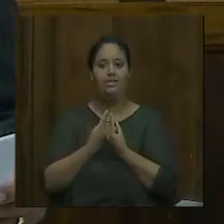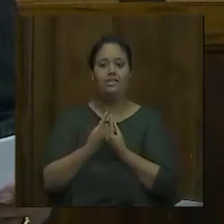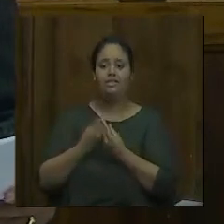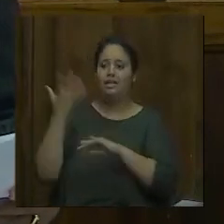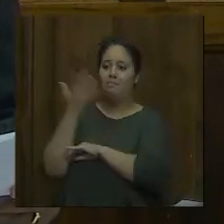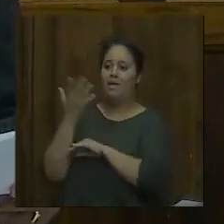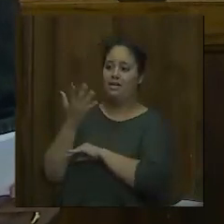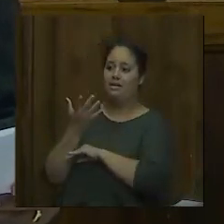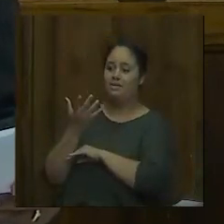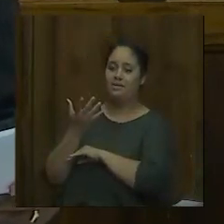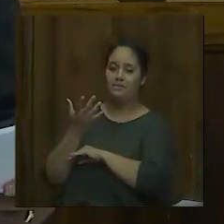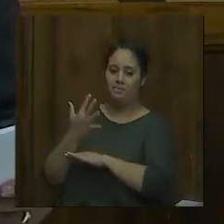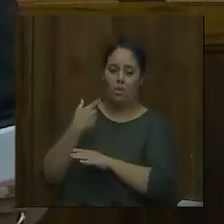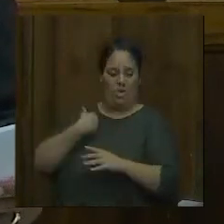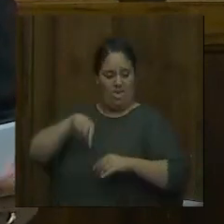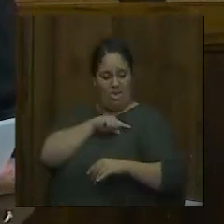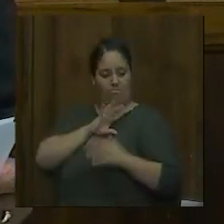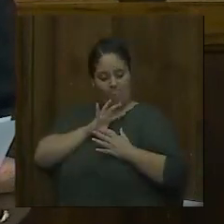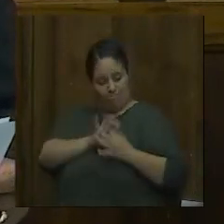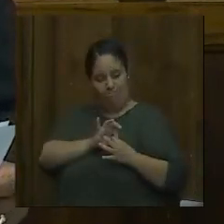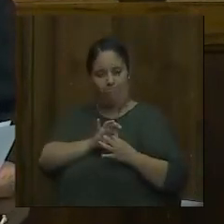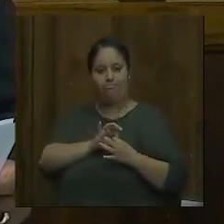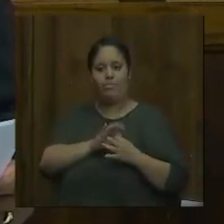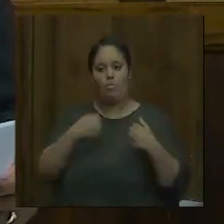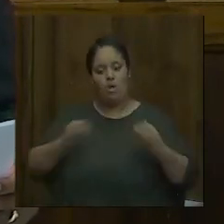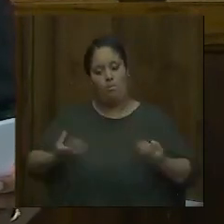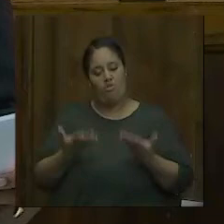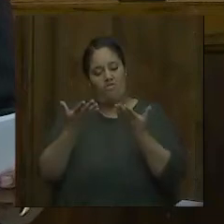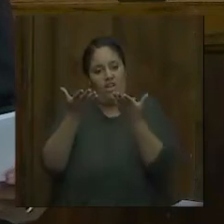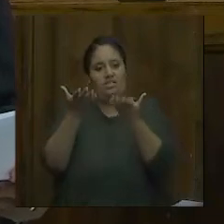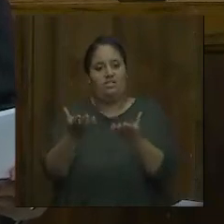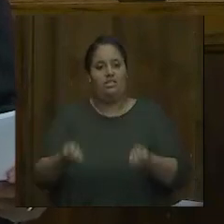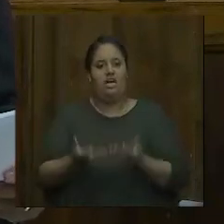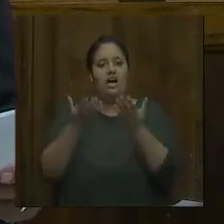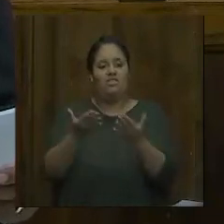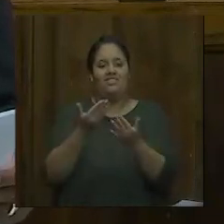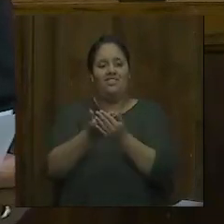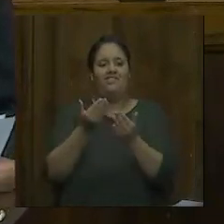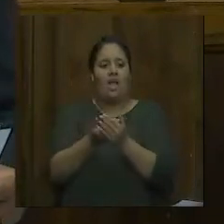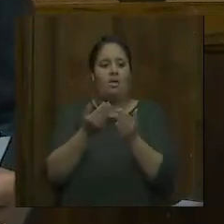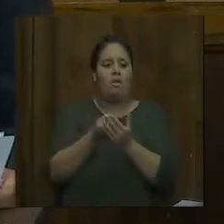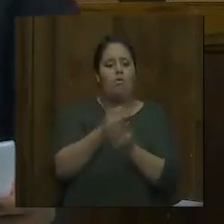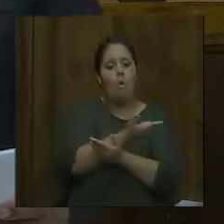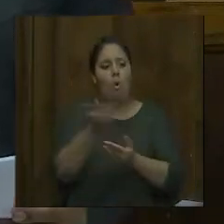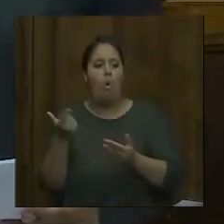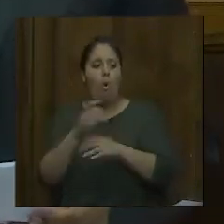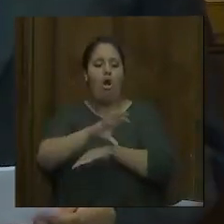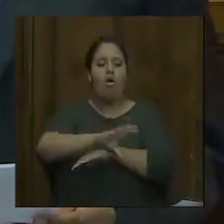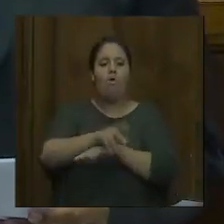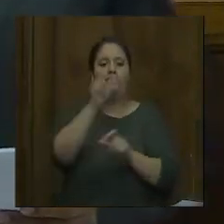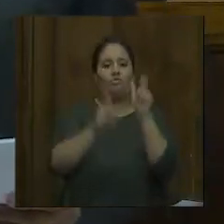Speaker, commitment to providing services that benefit all of the province's